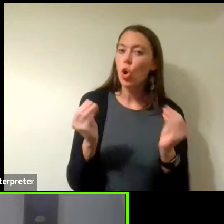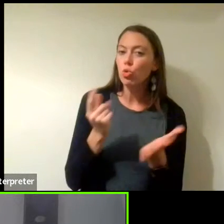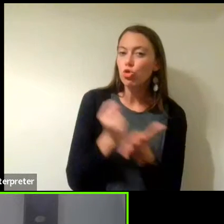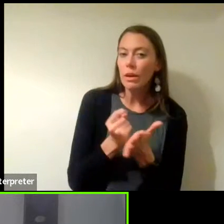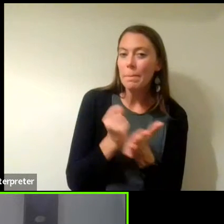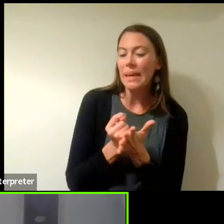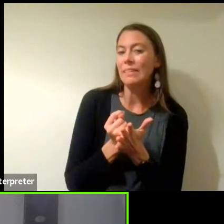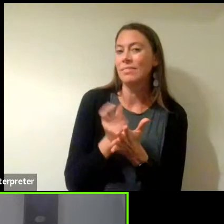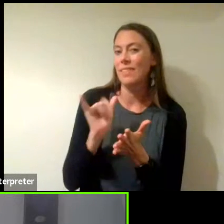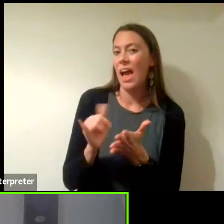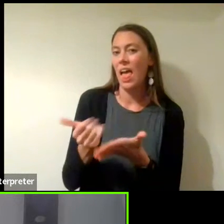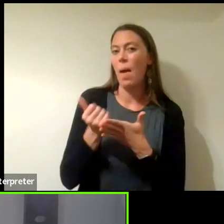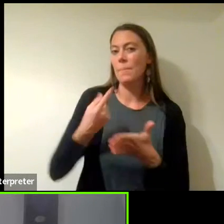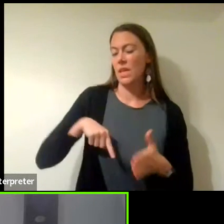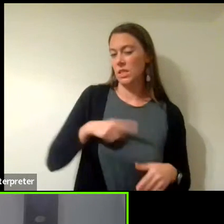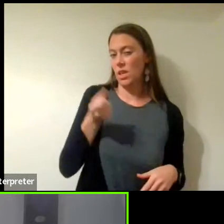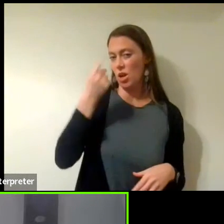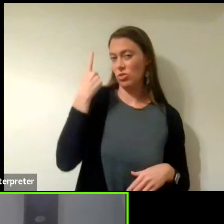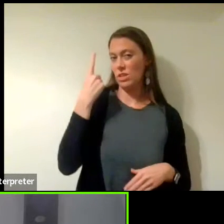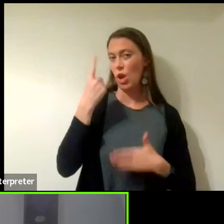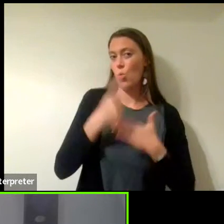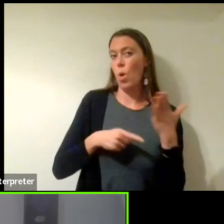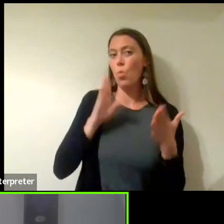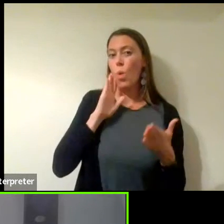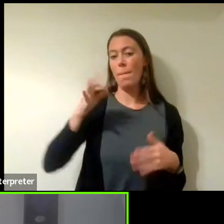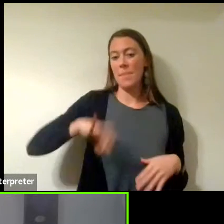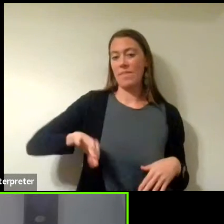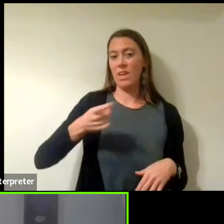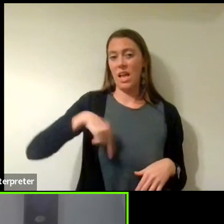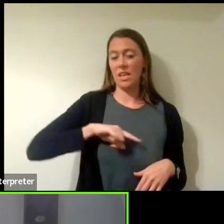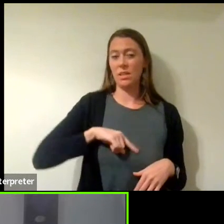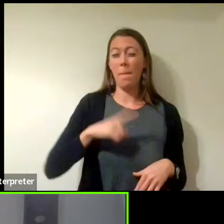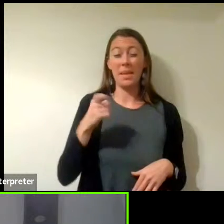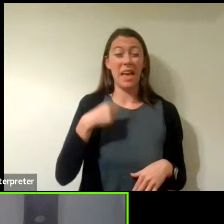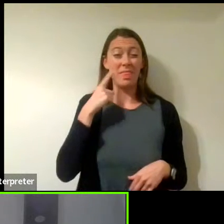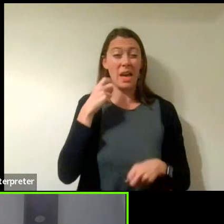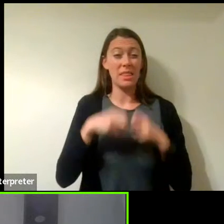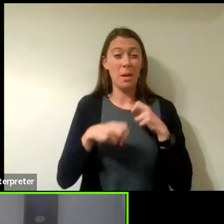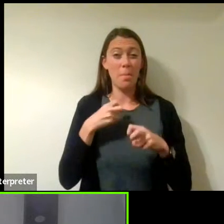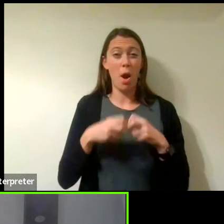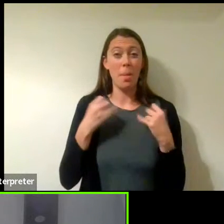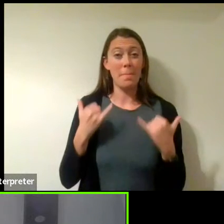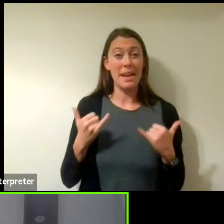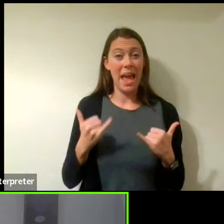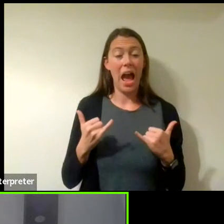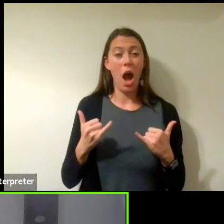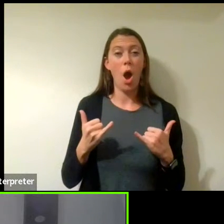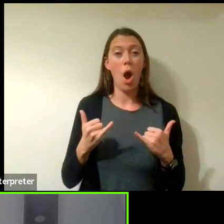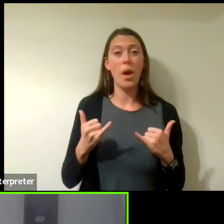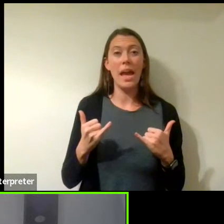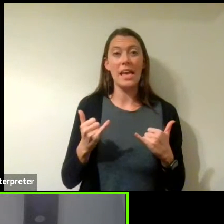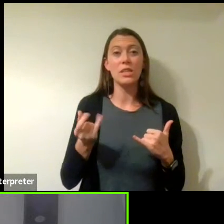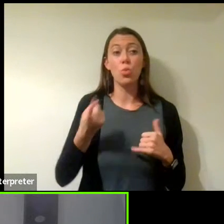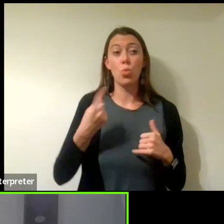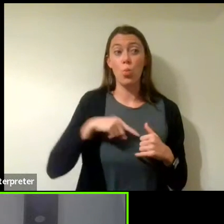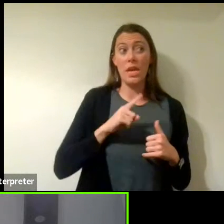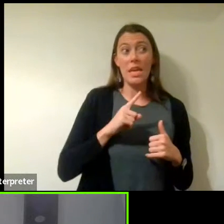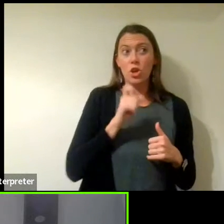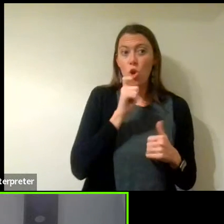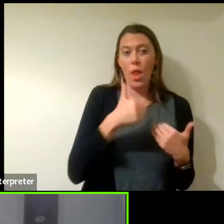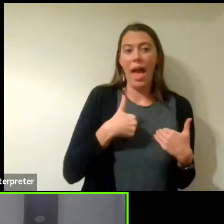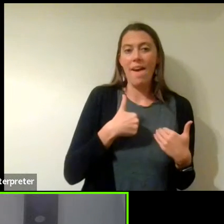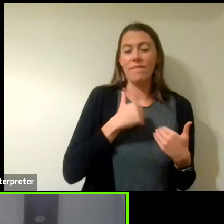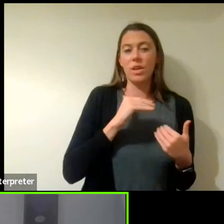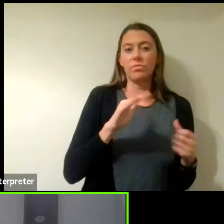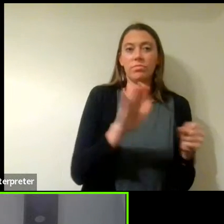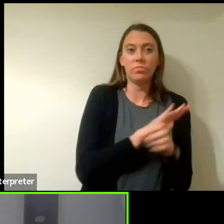big rhetoric now of why nothing is being mandated is like, we have the tools, we have the tools, we have the tools. Well, people can't get the tools, it doesn't matter. And